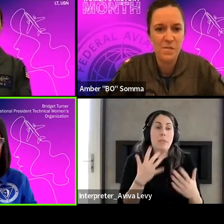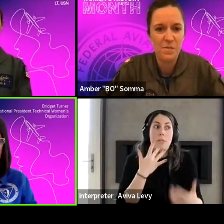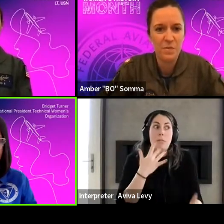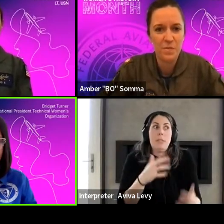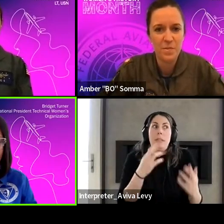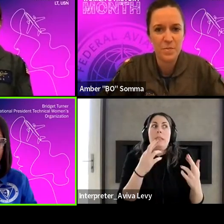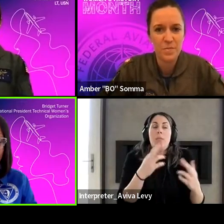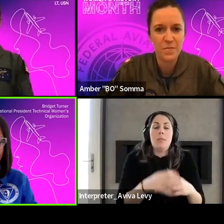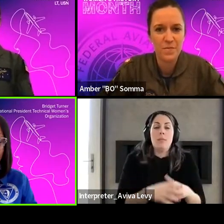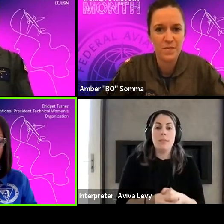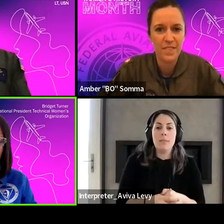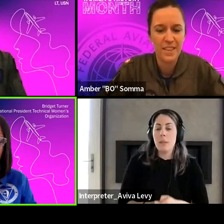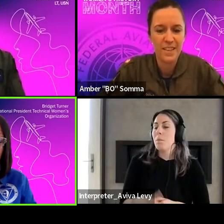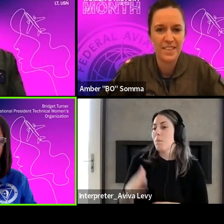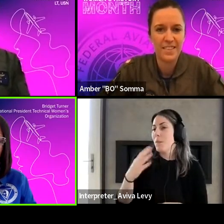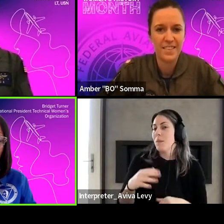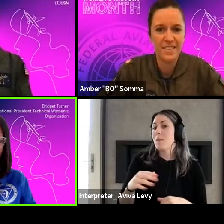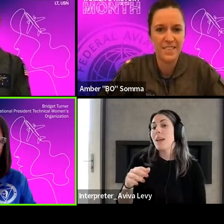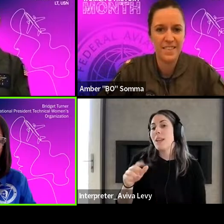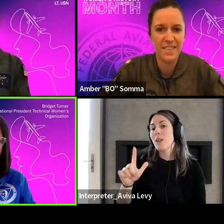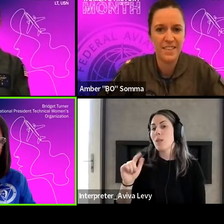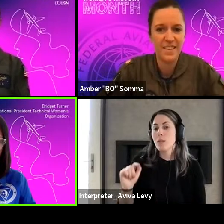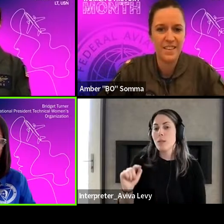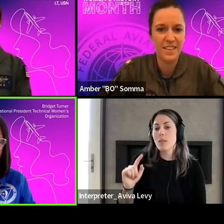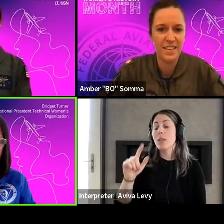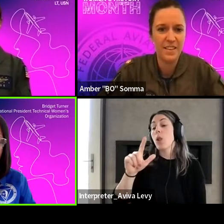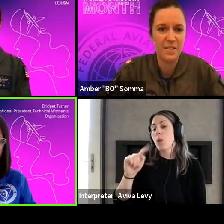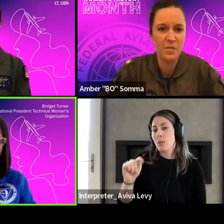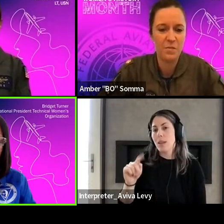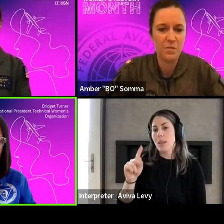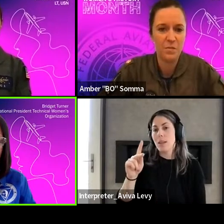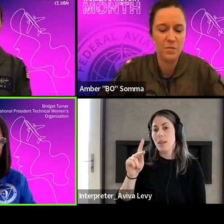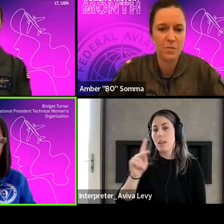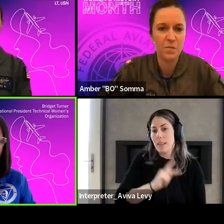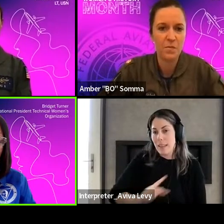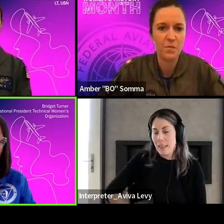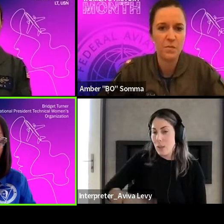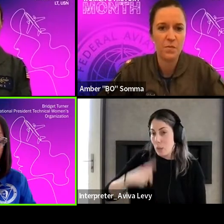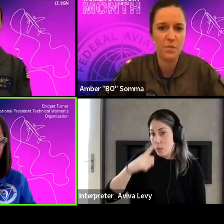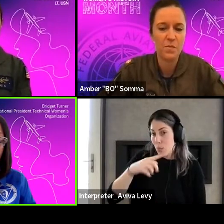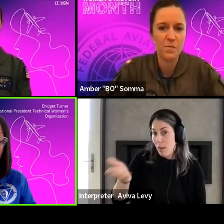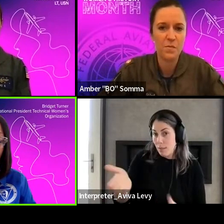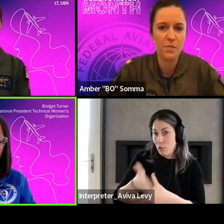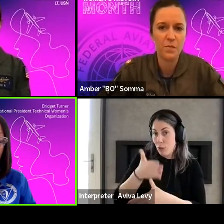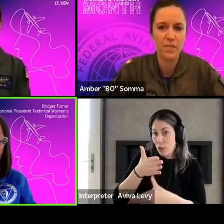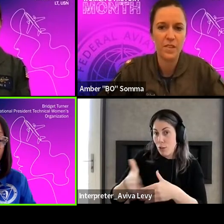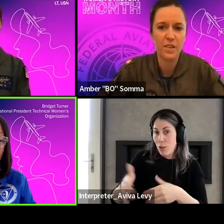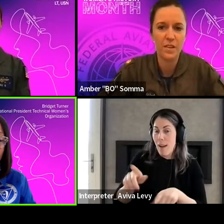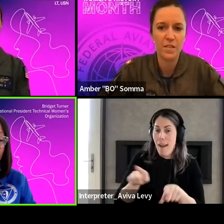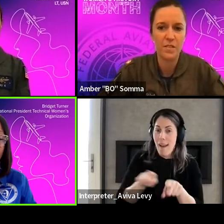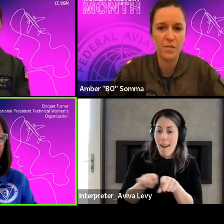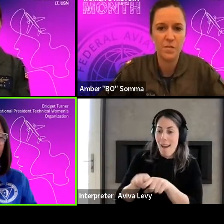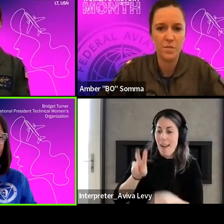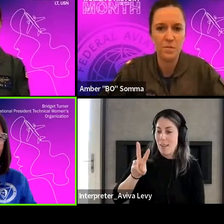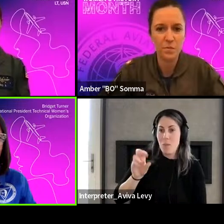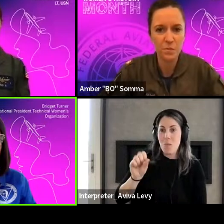of course, Lieutenant King, can you share some of your most memorable experiences on missions as a weapons systems officer?